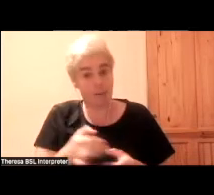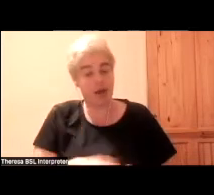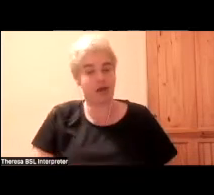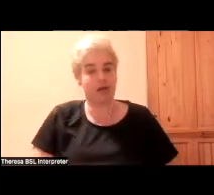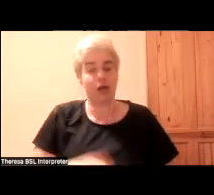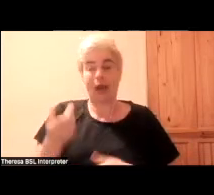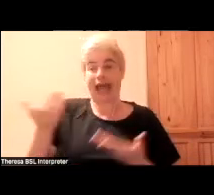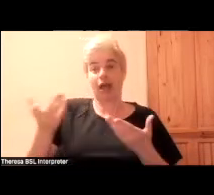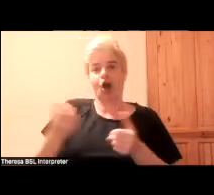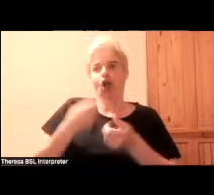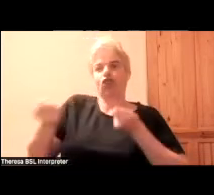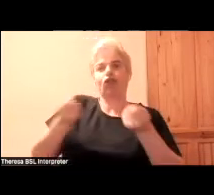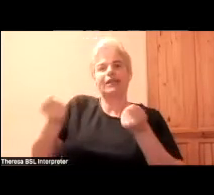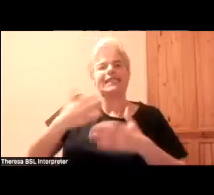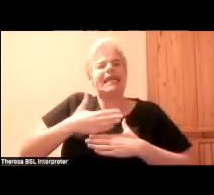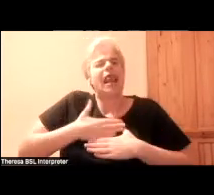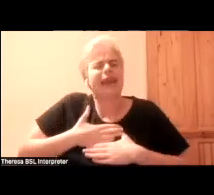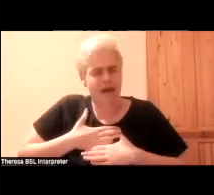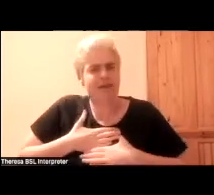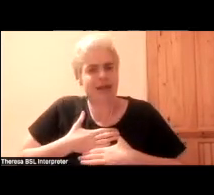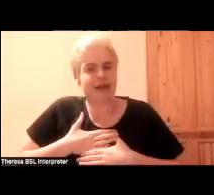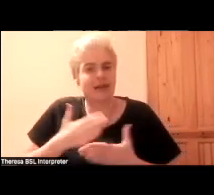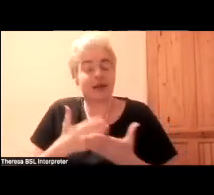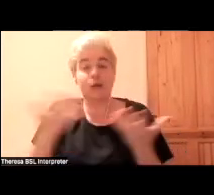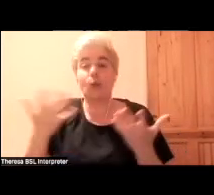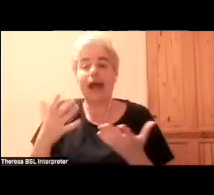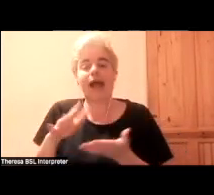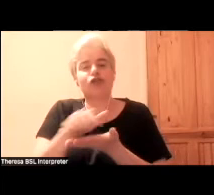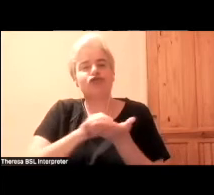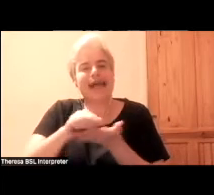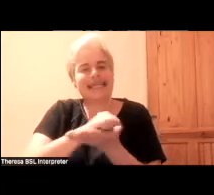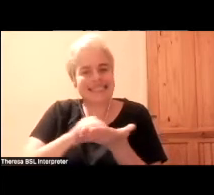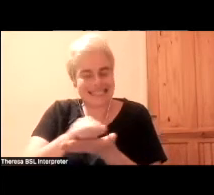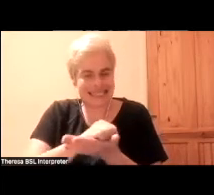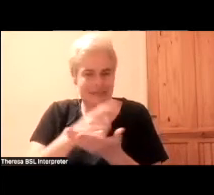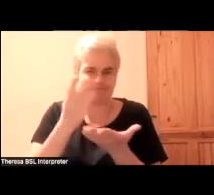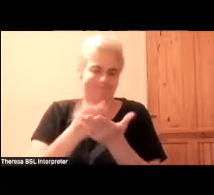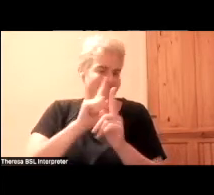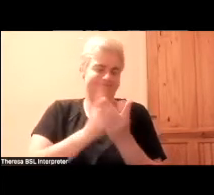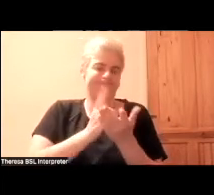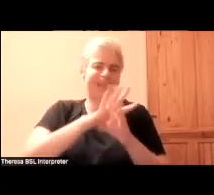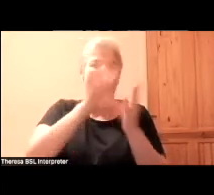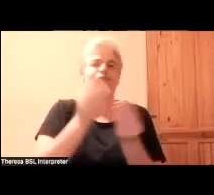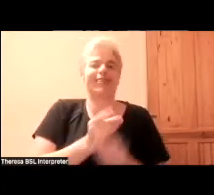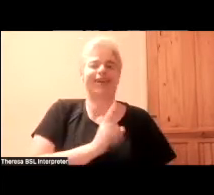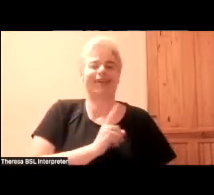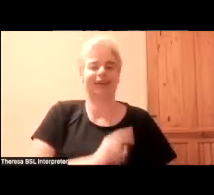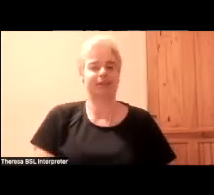where authority is loving, where grace is everything.